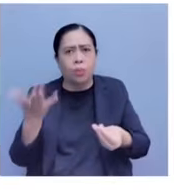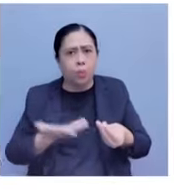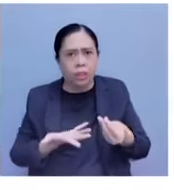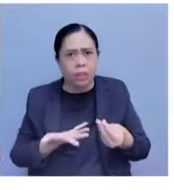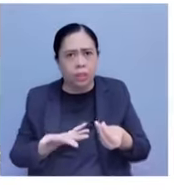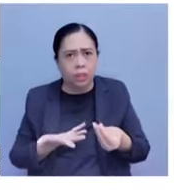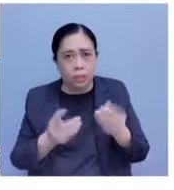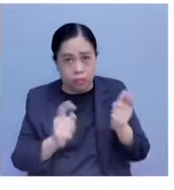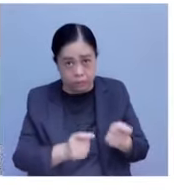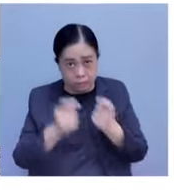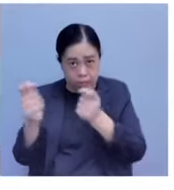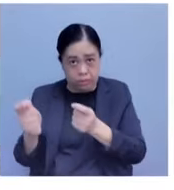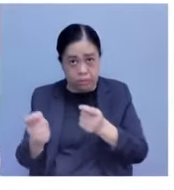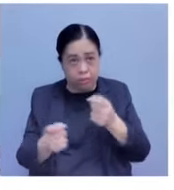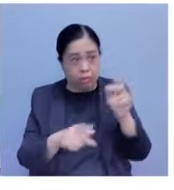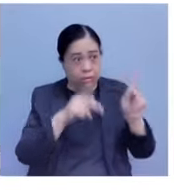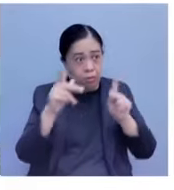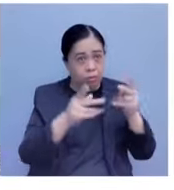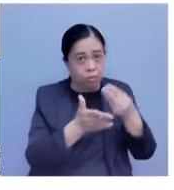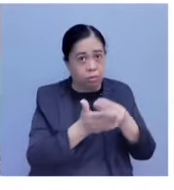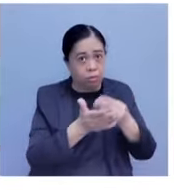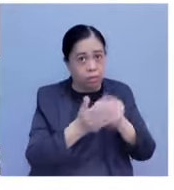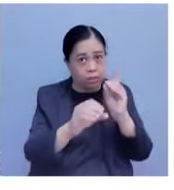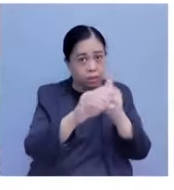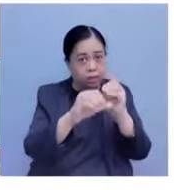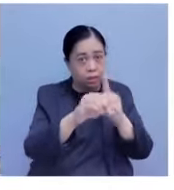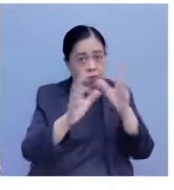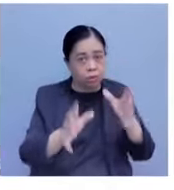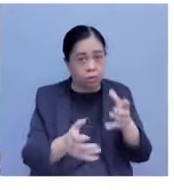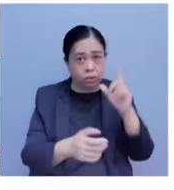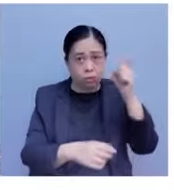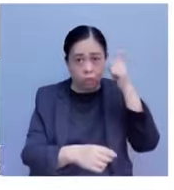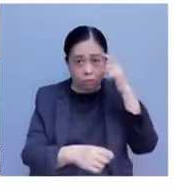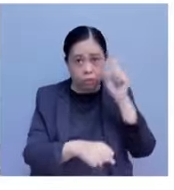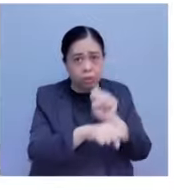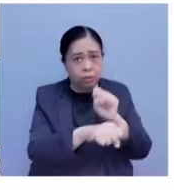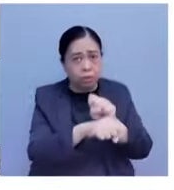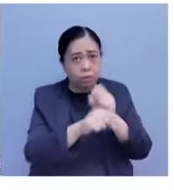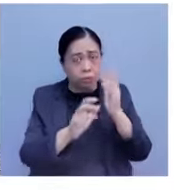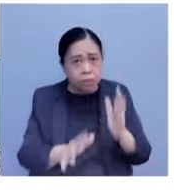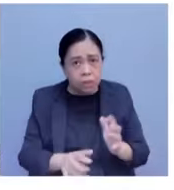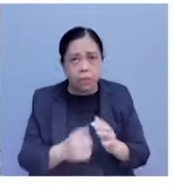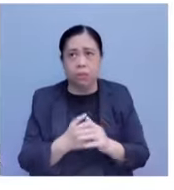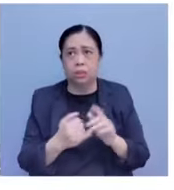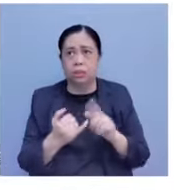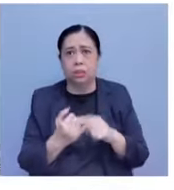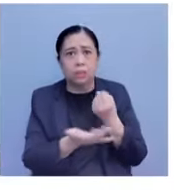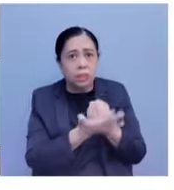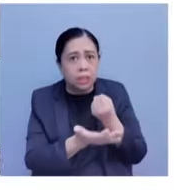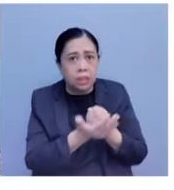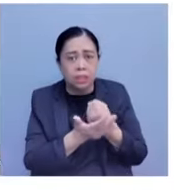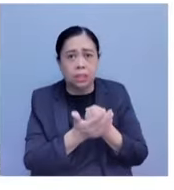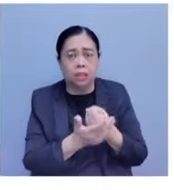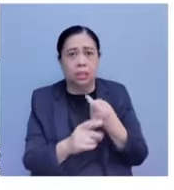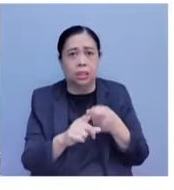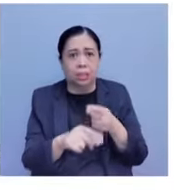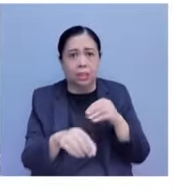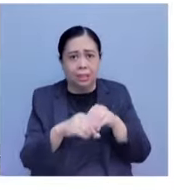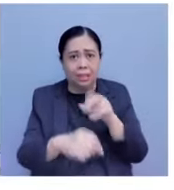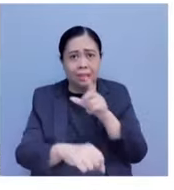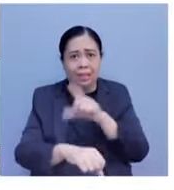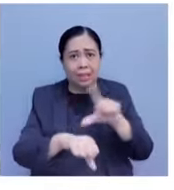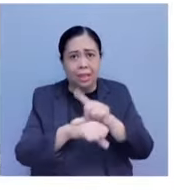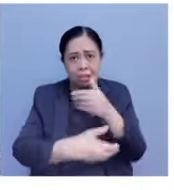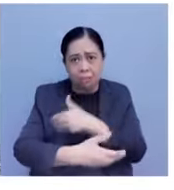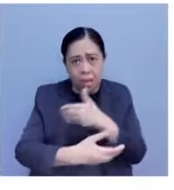transferred to Maharlika? These are depositors. These are government employees. Their sueldo is in Land Bank. So